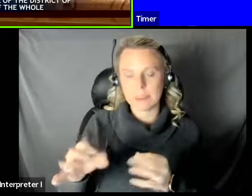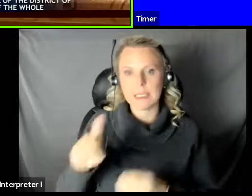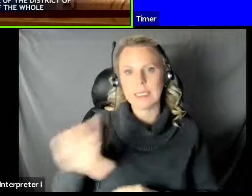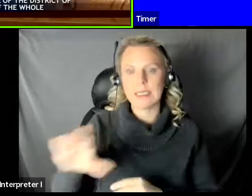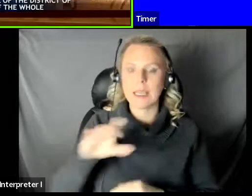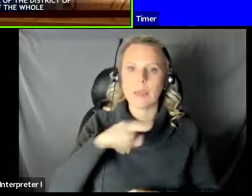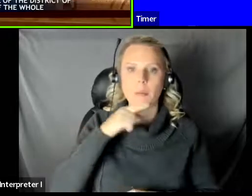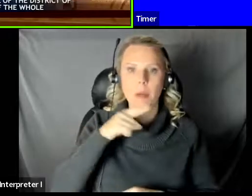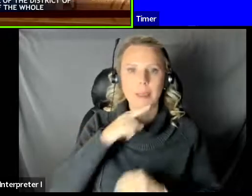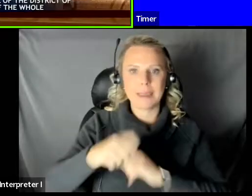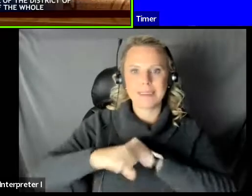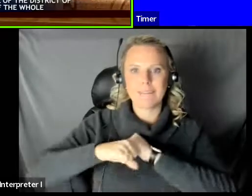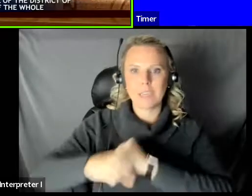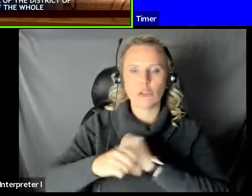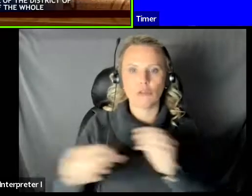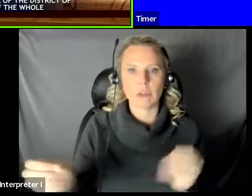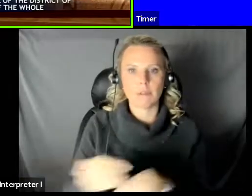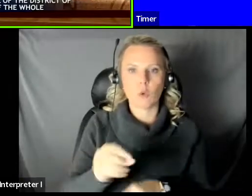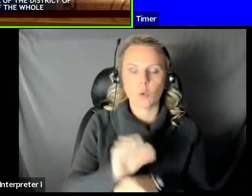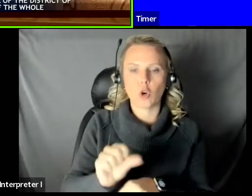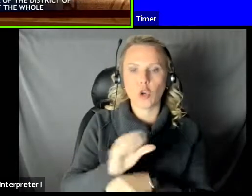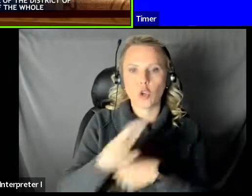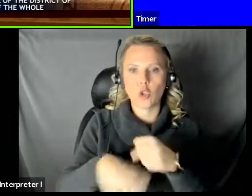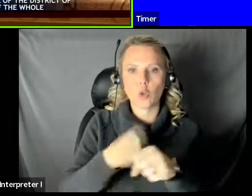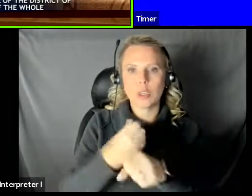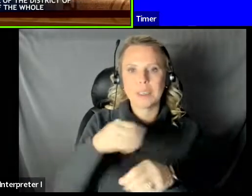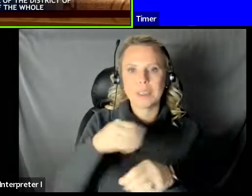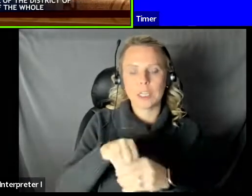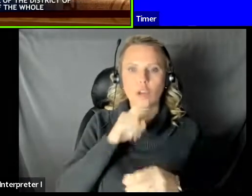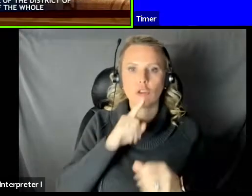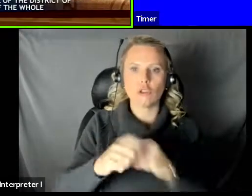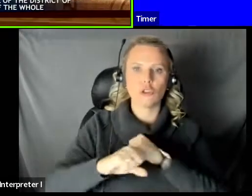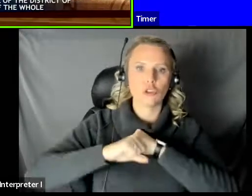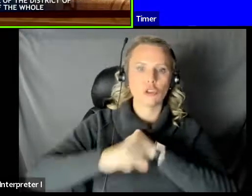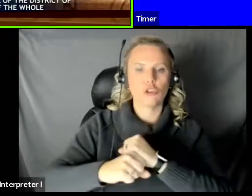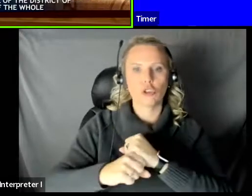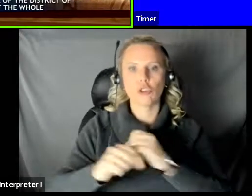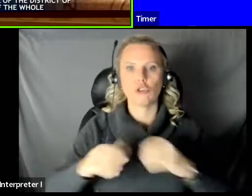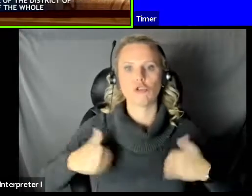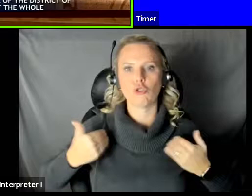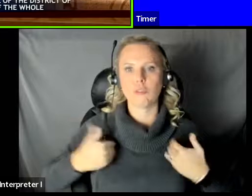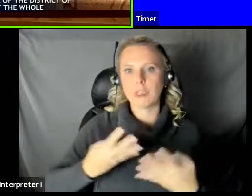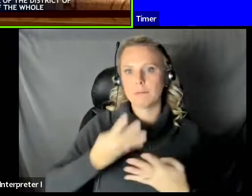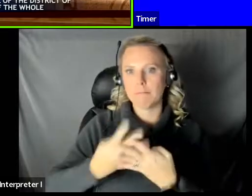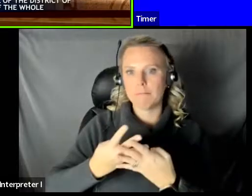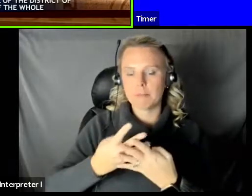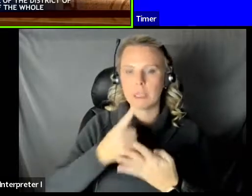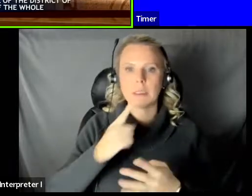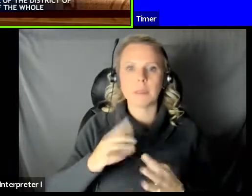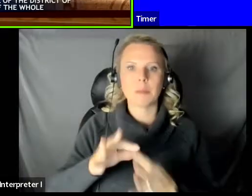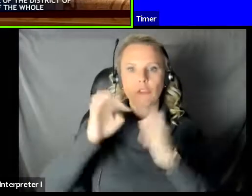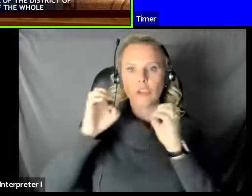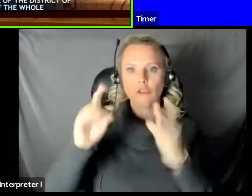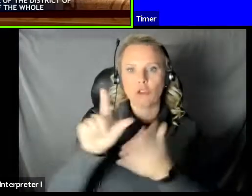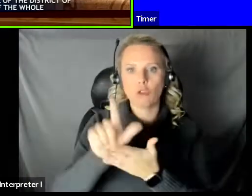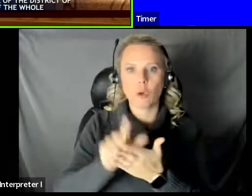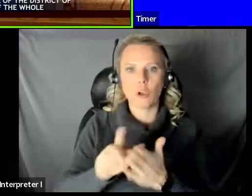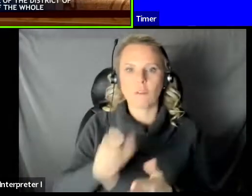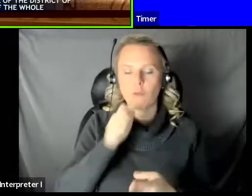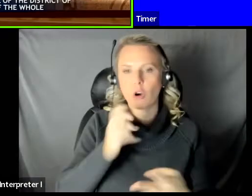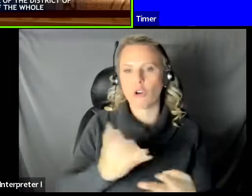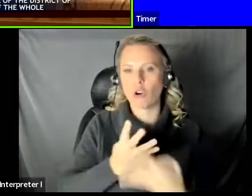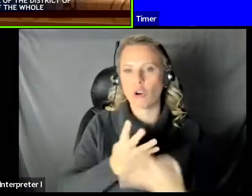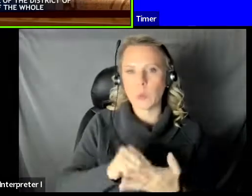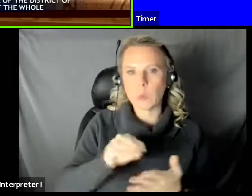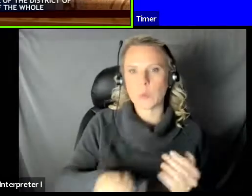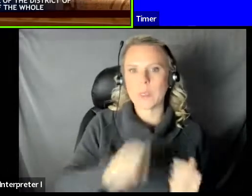Defender Service and spent 2 years working inside the district's secure juvenile facility as a special education lawyer for incarcerated students